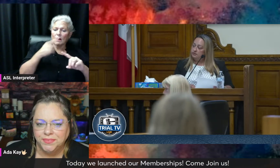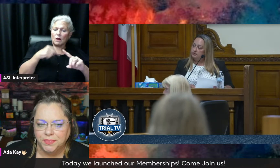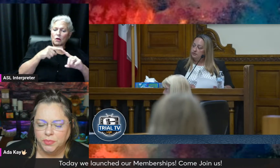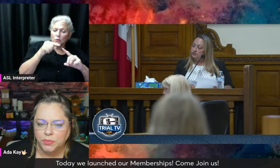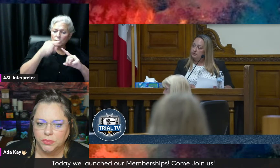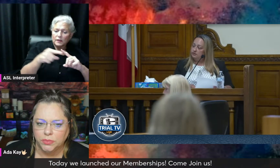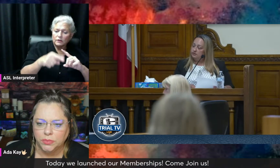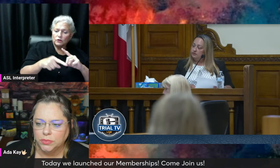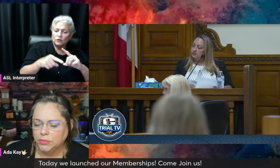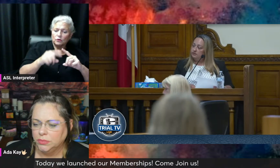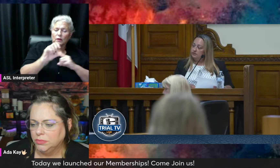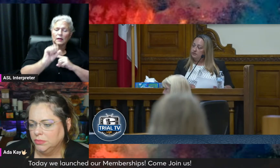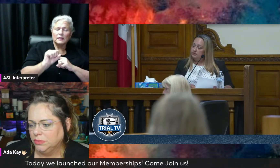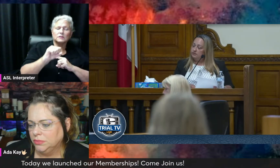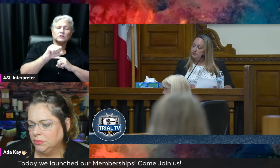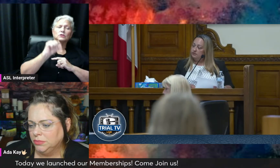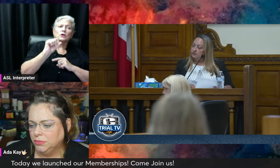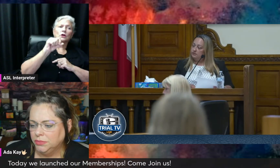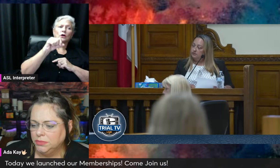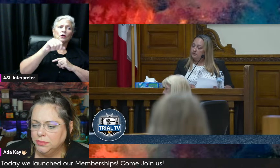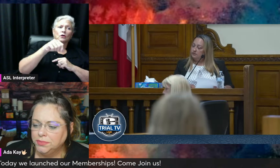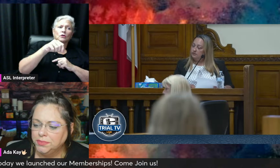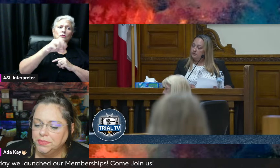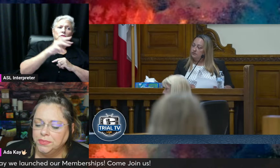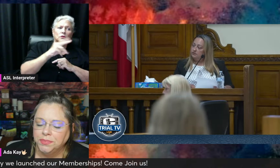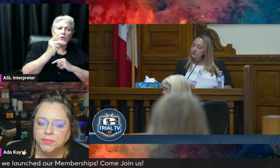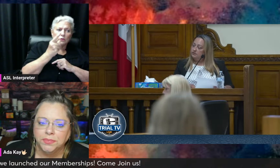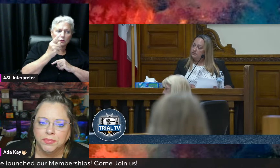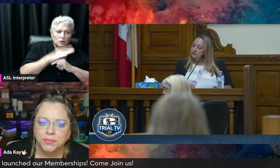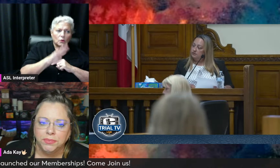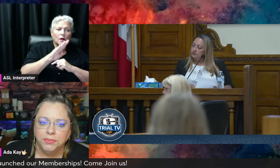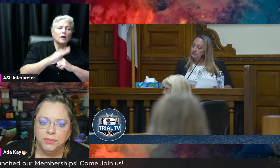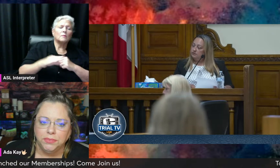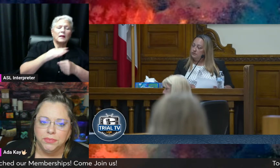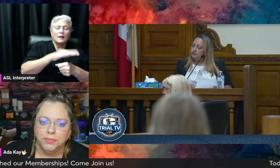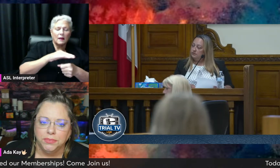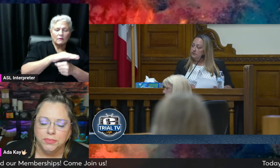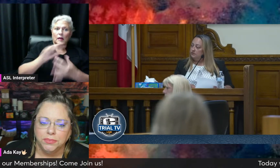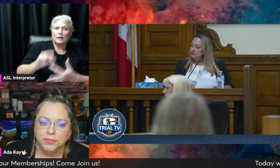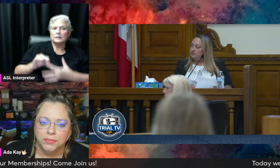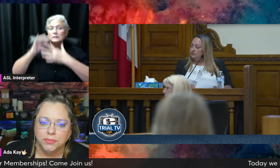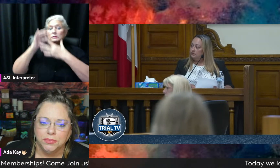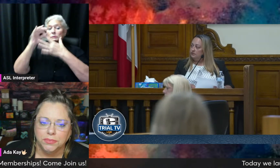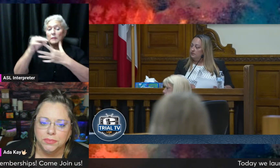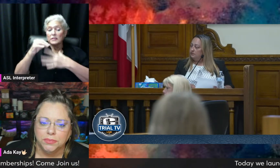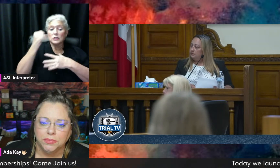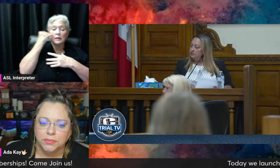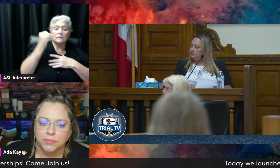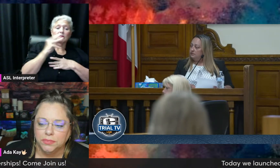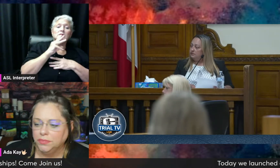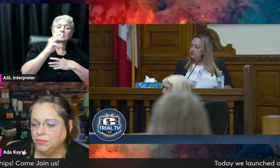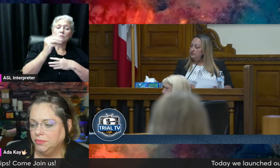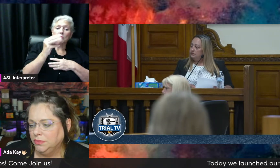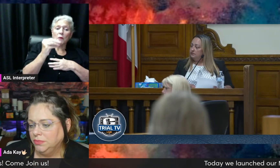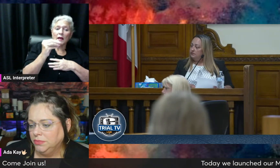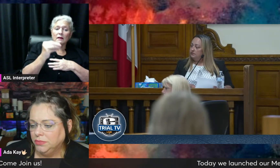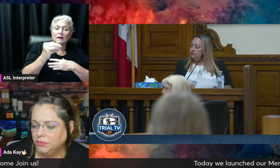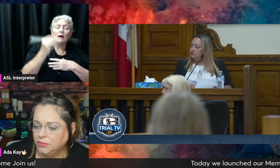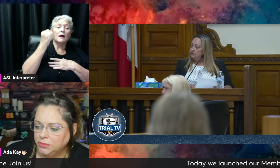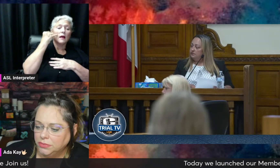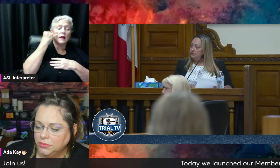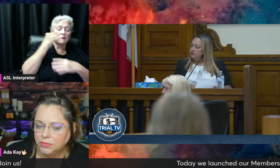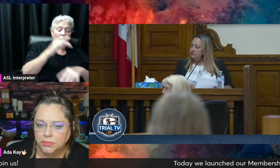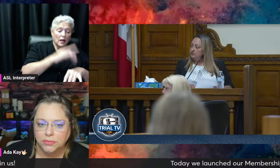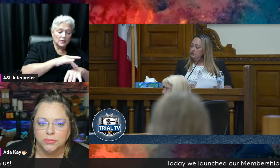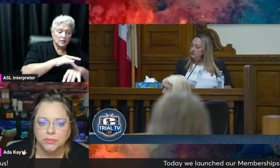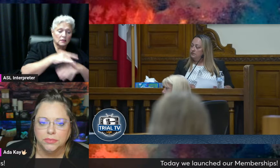an area, especially if it's wet, for example, if I touch a table and I walk